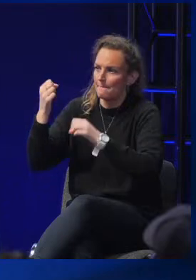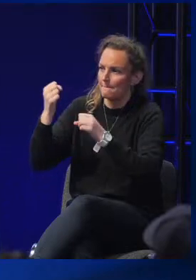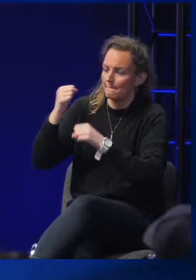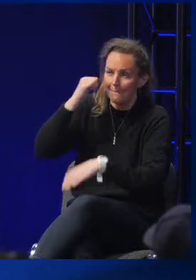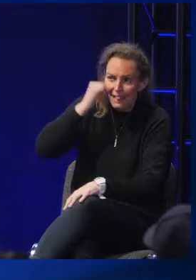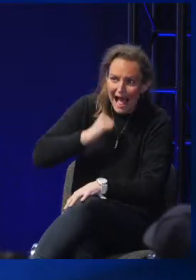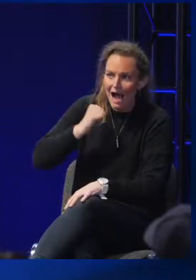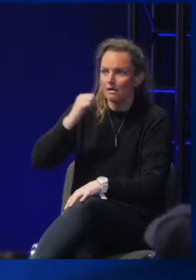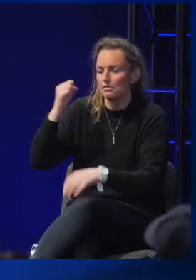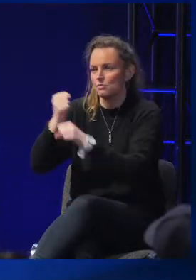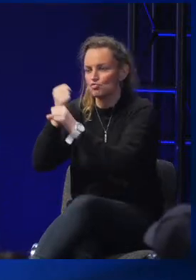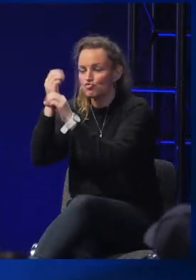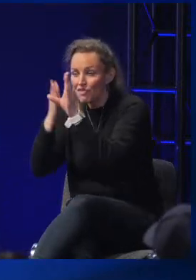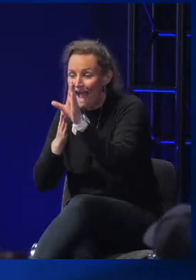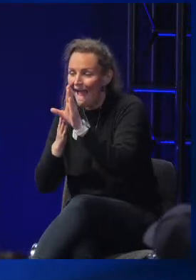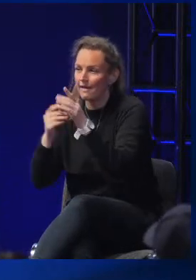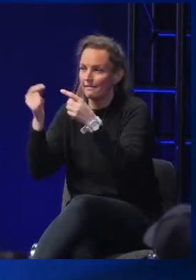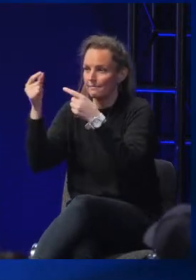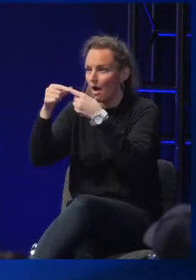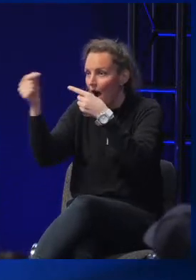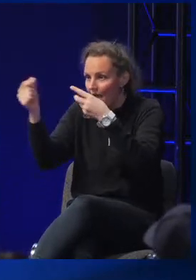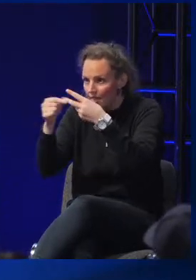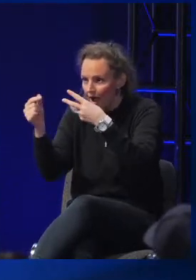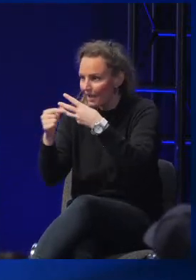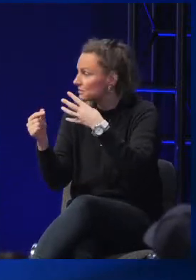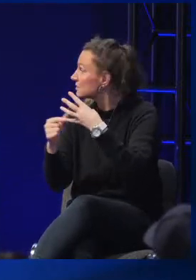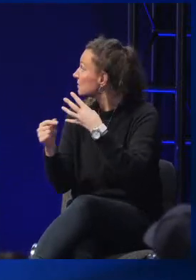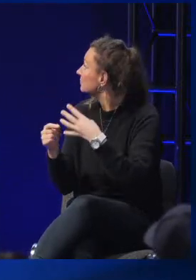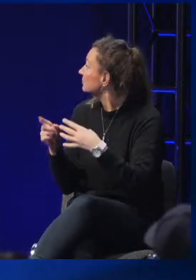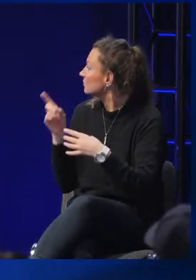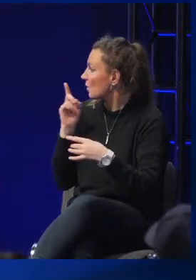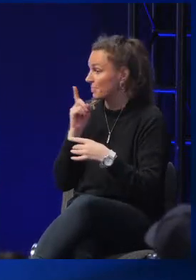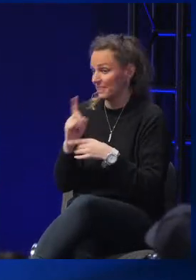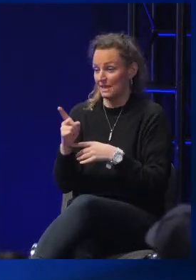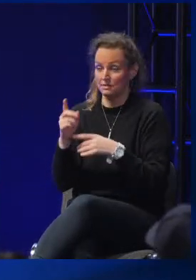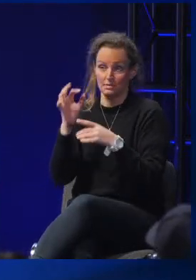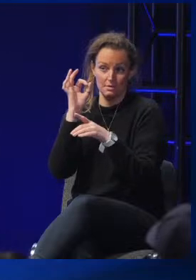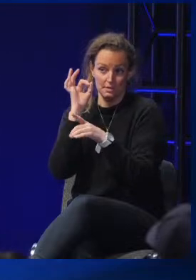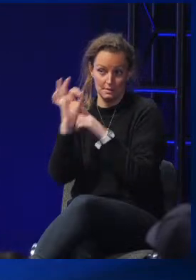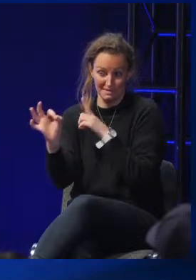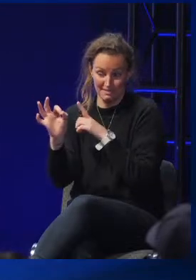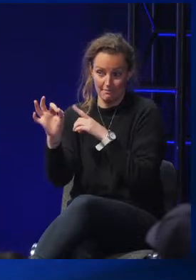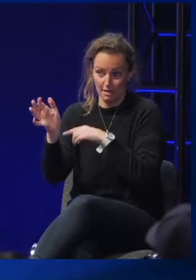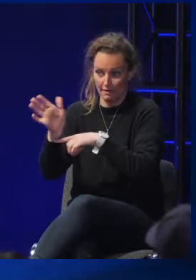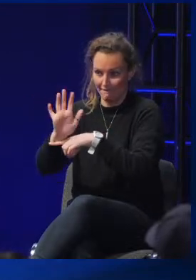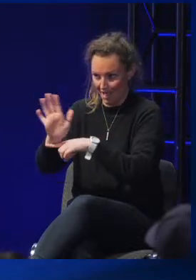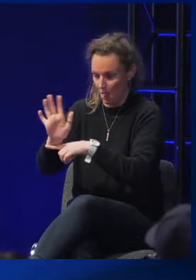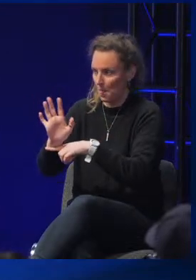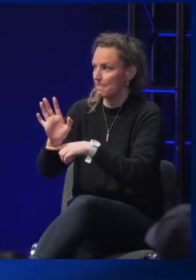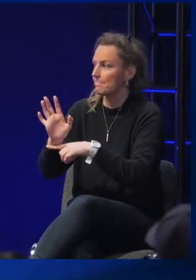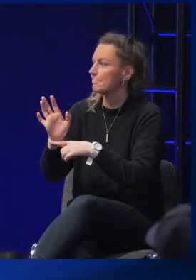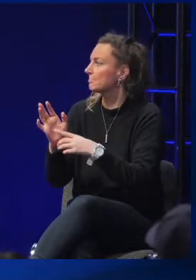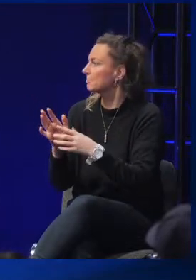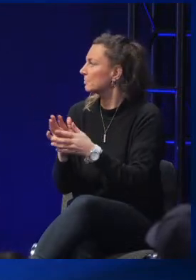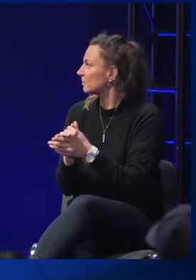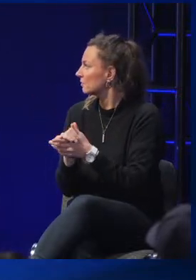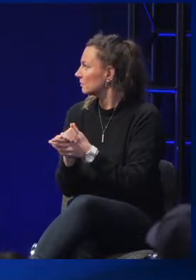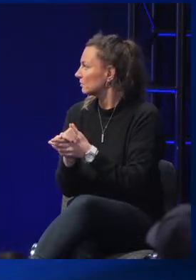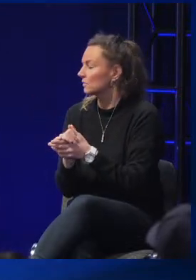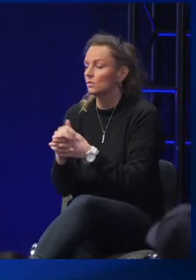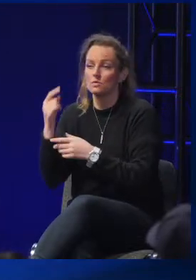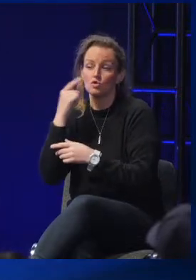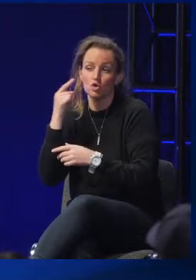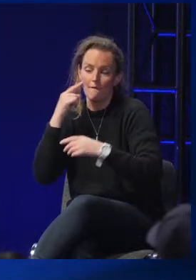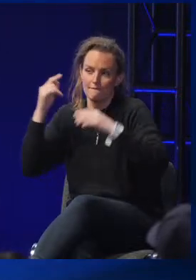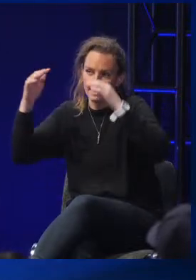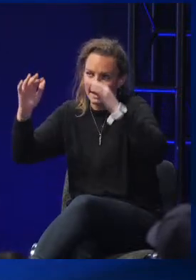and highlights. And on this particular movie, on Vermiglio, we were